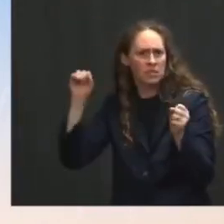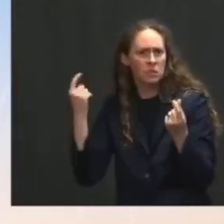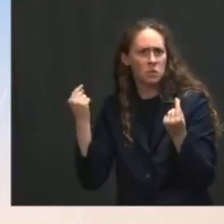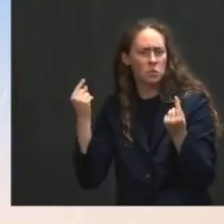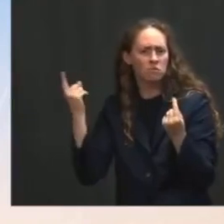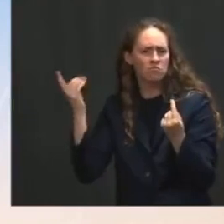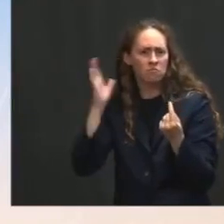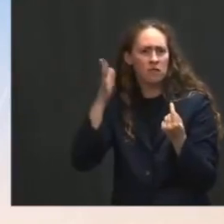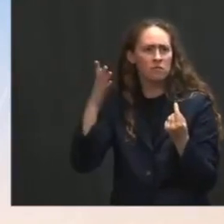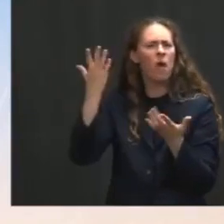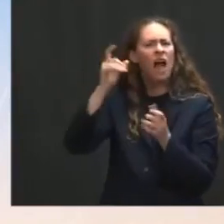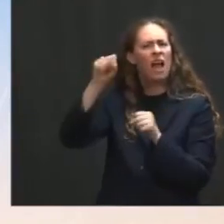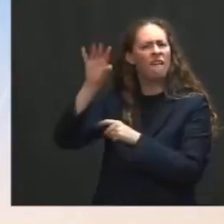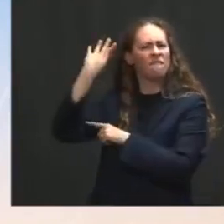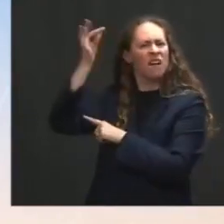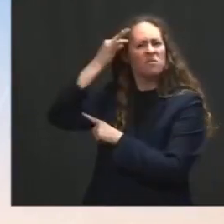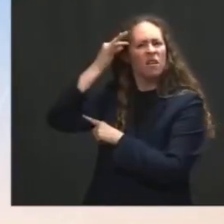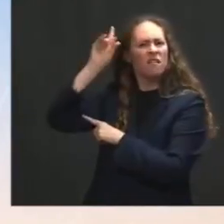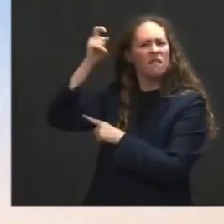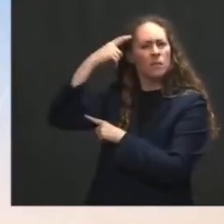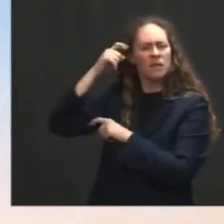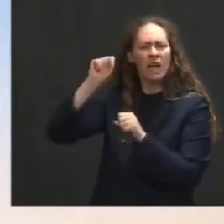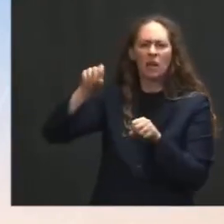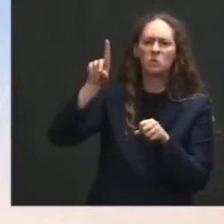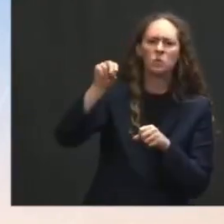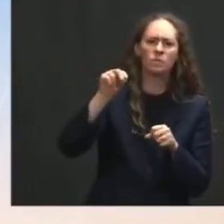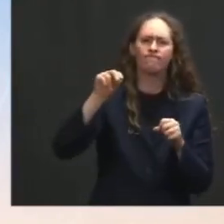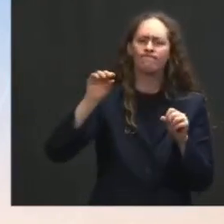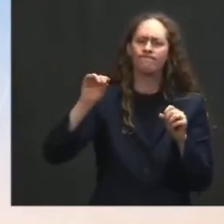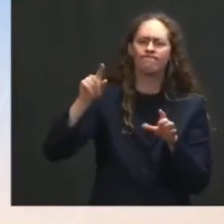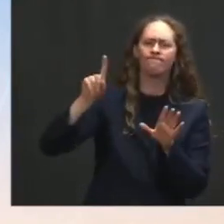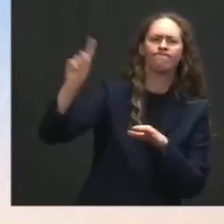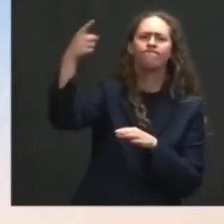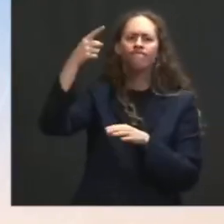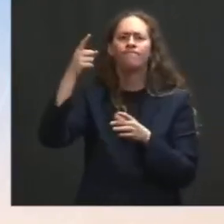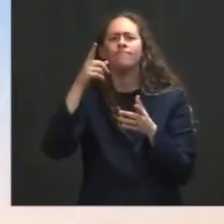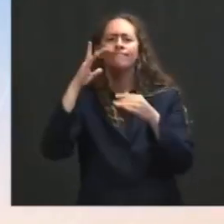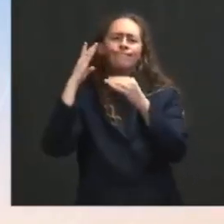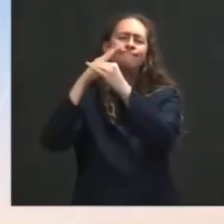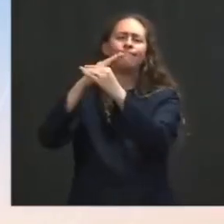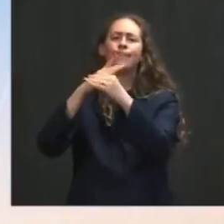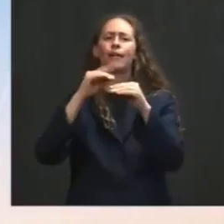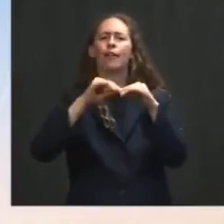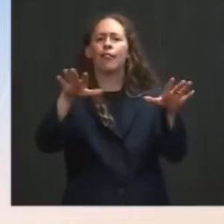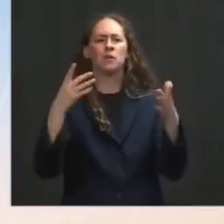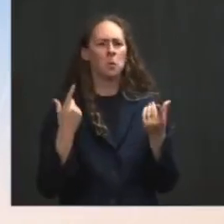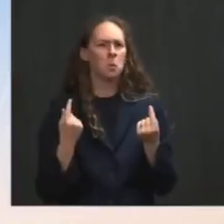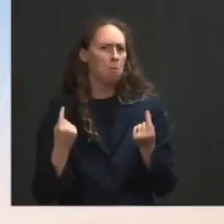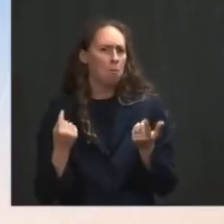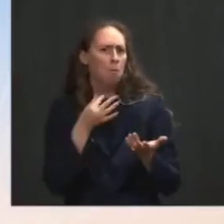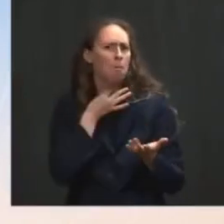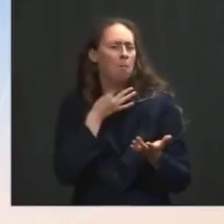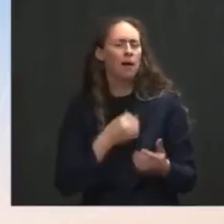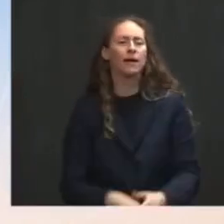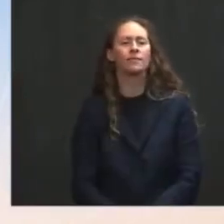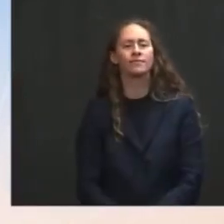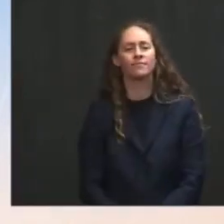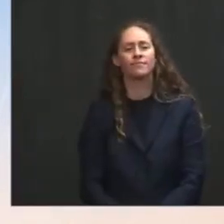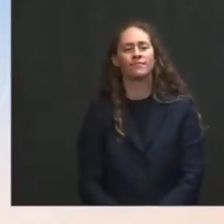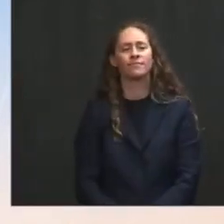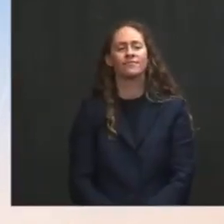their cooperation? Because we've seen from the start, there's not a lot of action on some of these platforms. Sure. Well, first, we are in regular